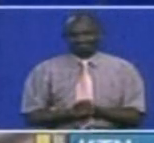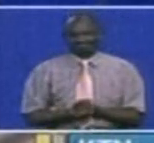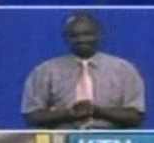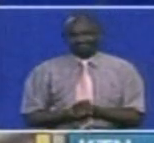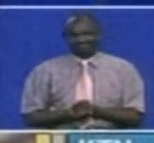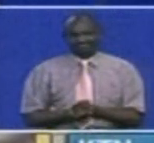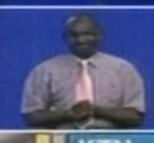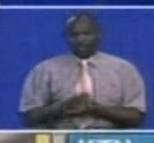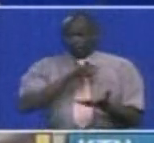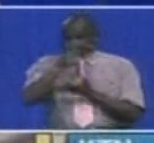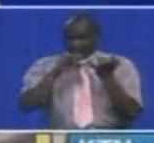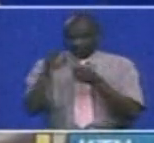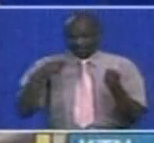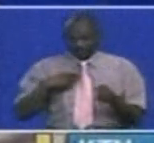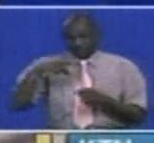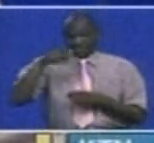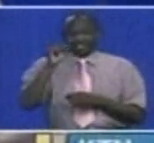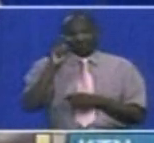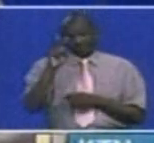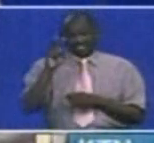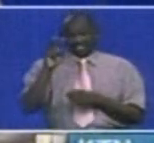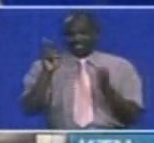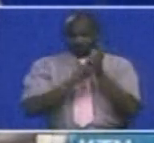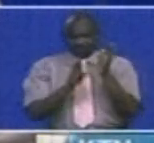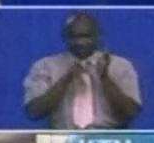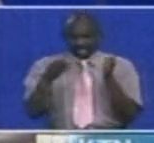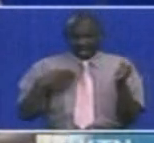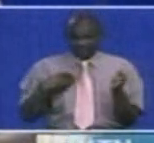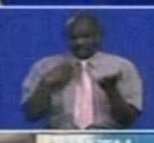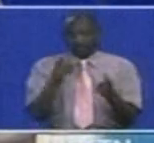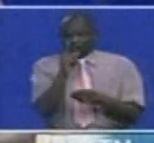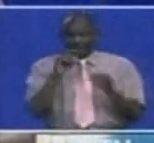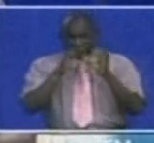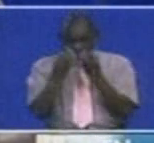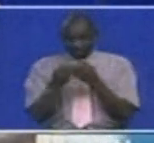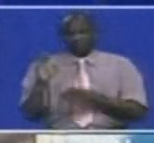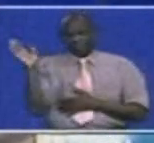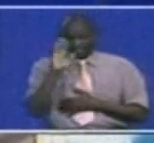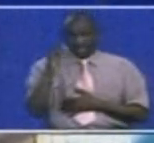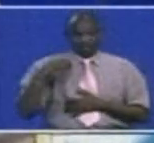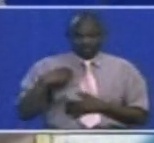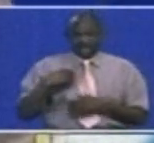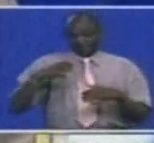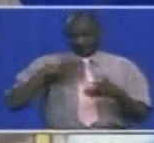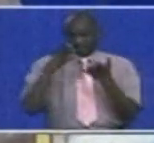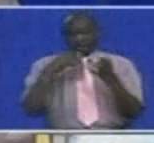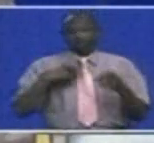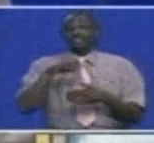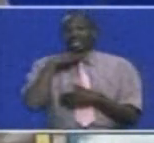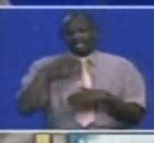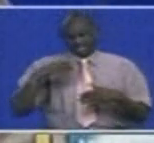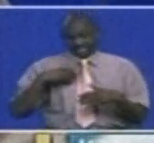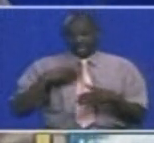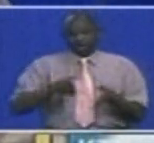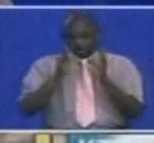Now, as confusion over the PSV rules reigns in Kangundo, one family was bidding farewell to their loved ones who perished in a road